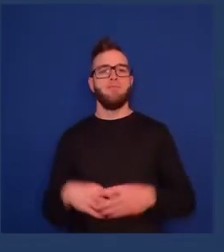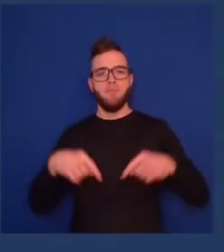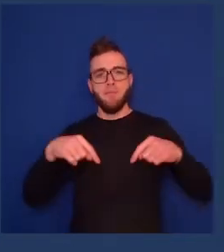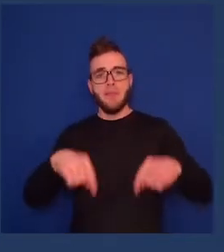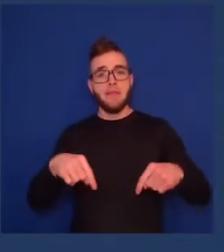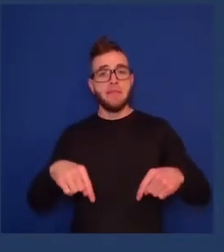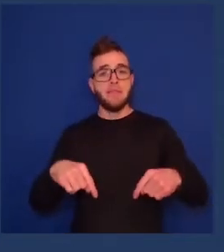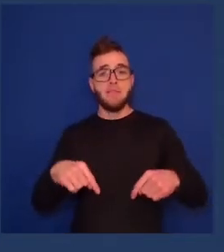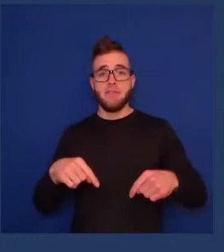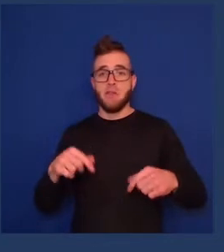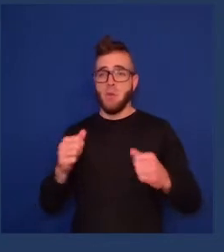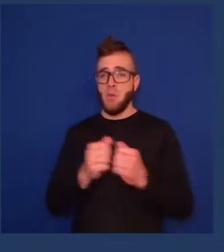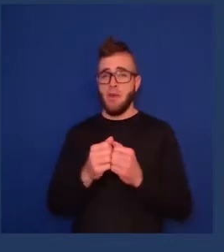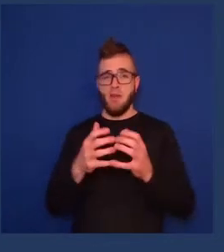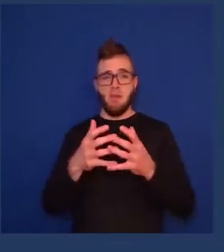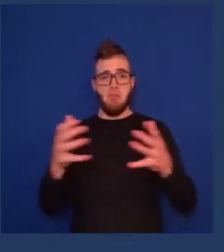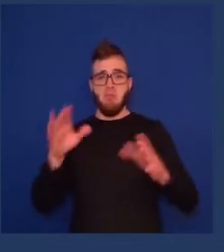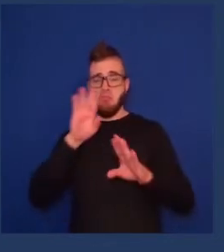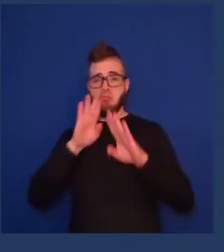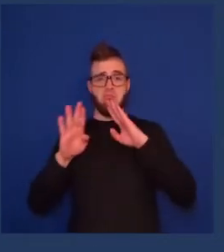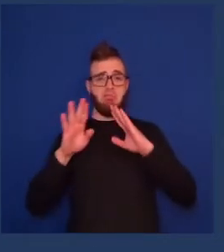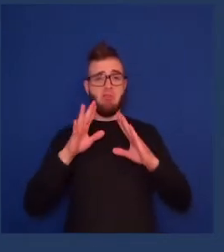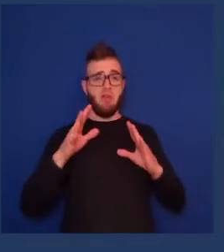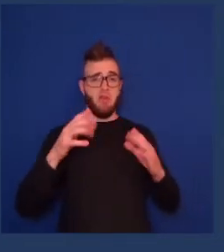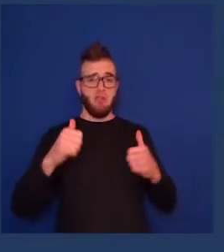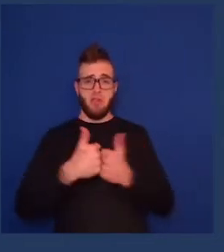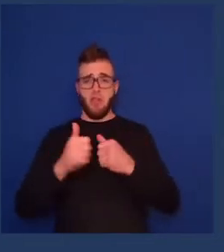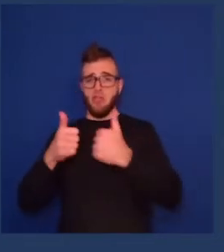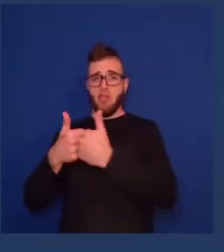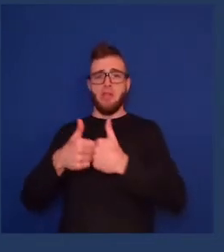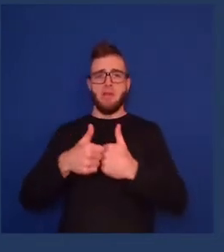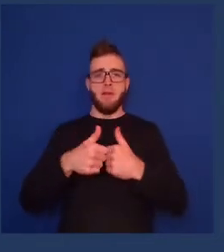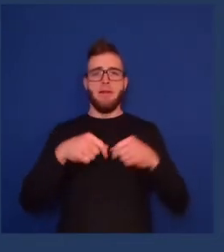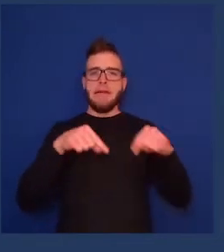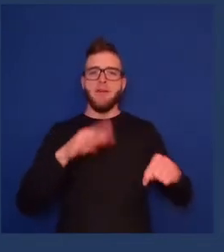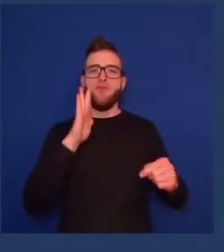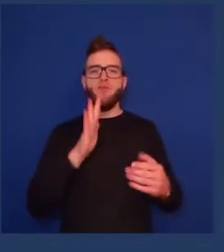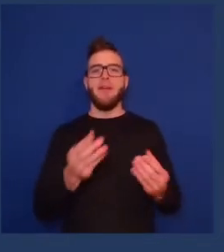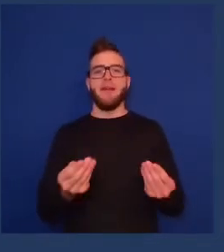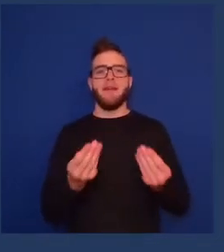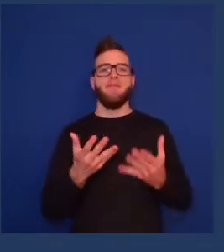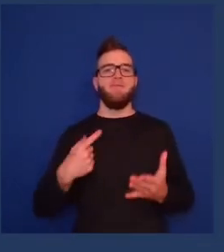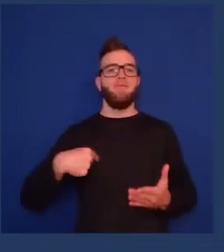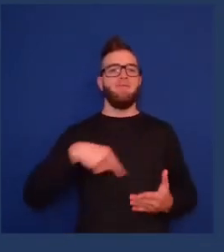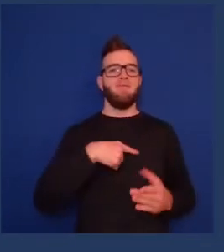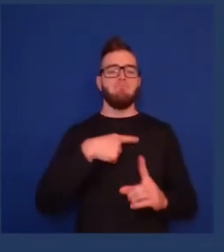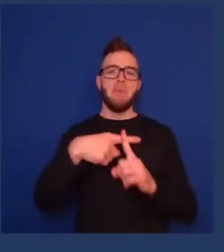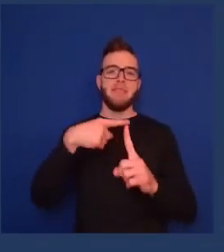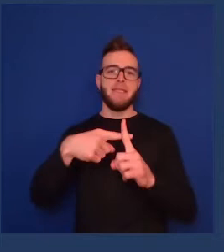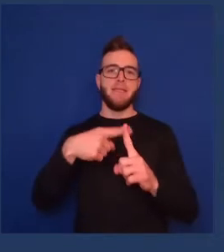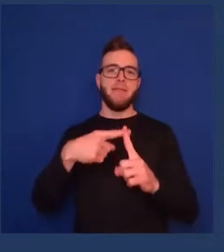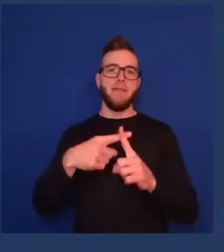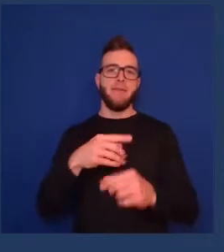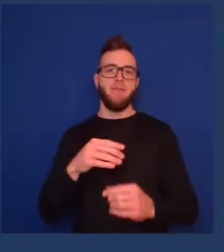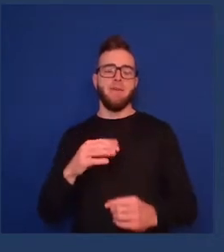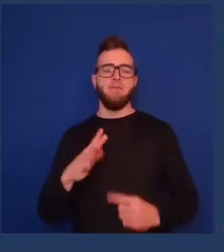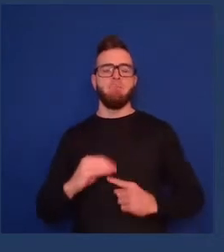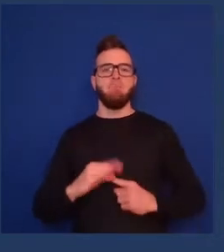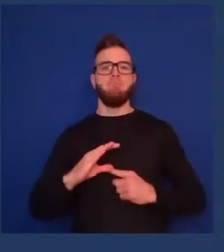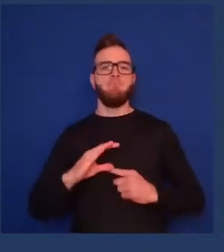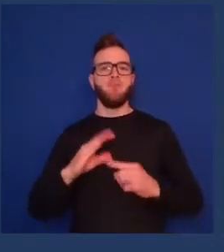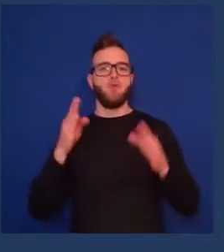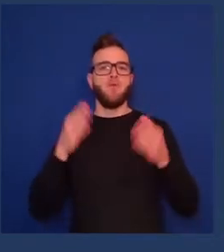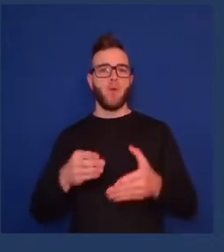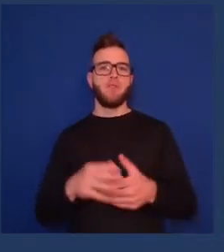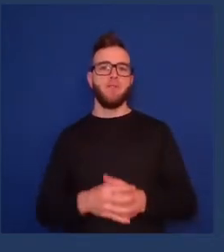in our region, in the Seattle region, but also all over the world. This is going to give us, in the midst of all the adversity, this is going to